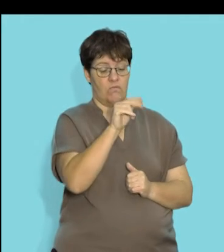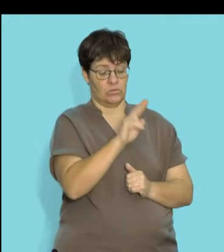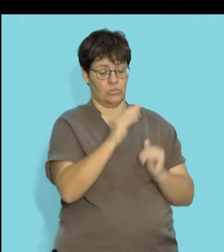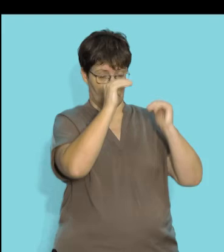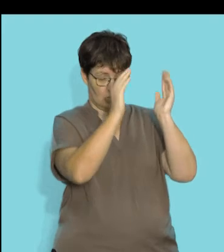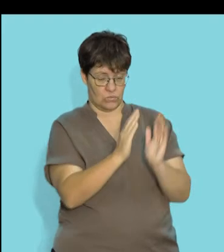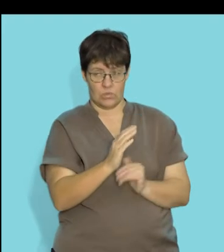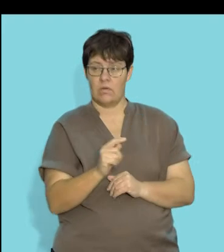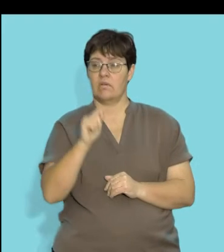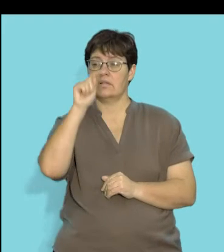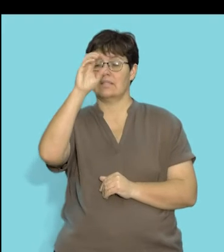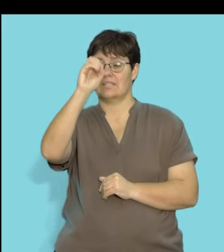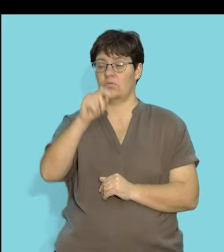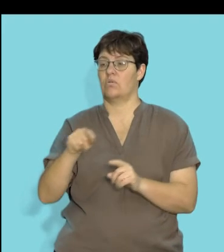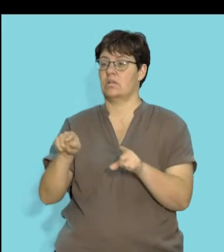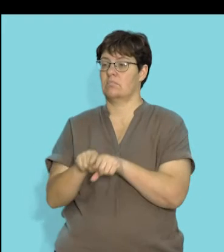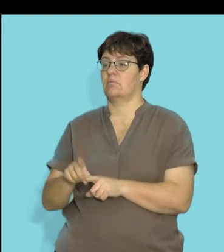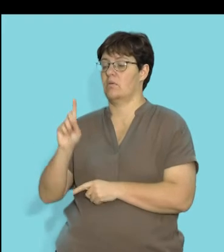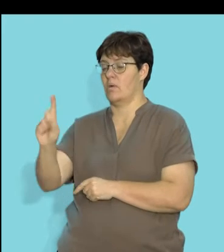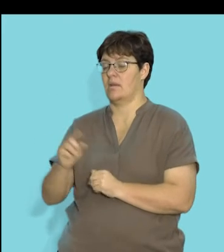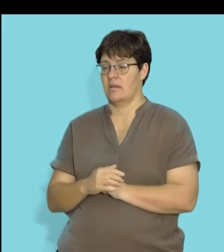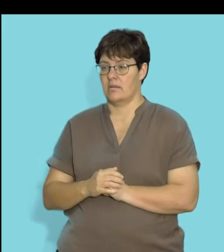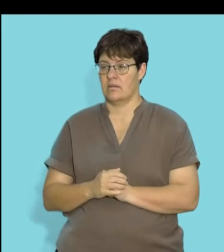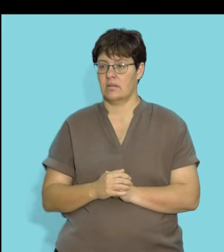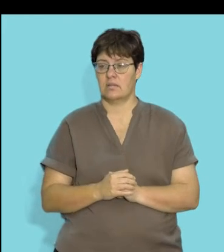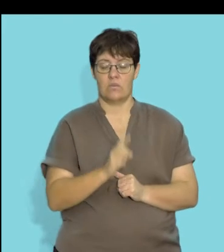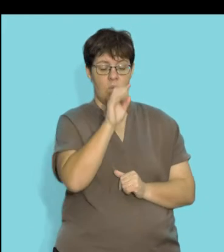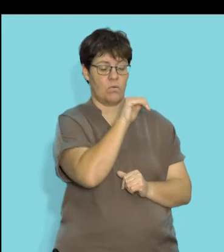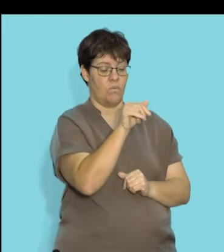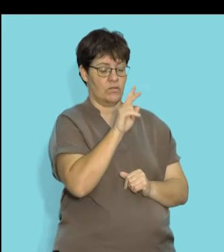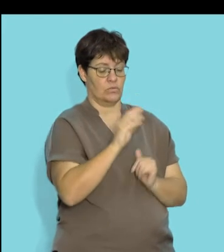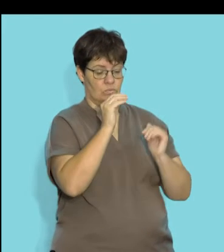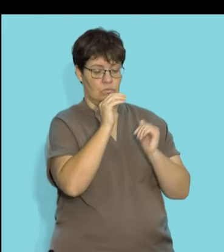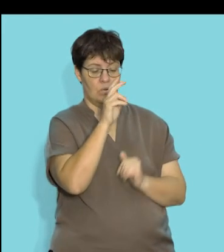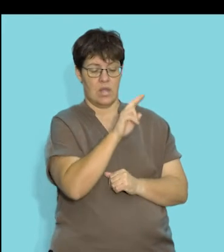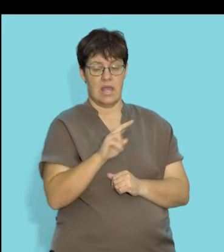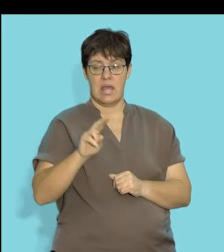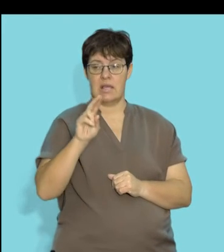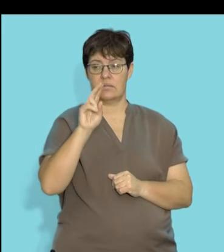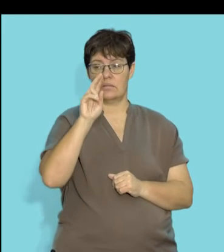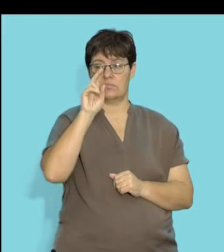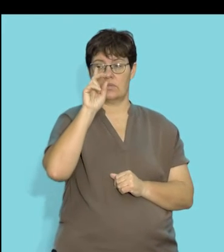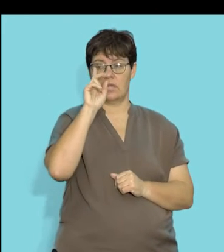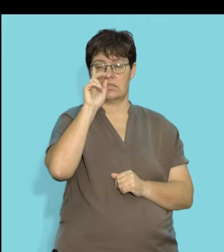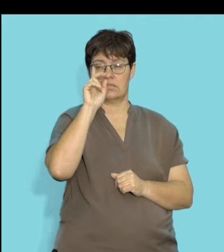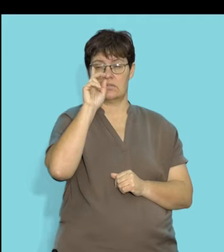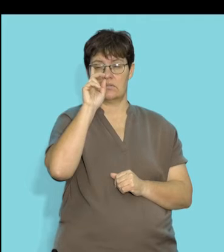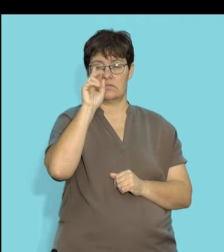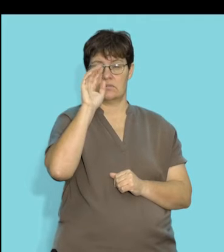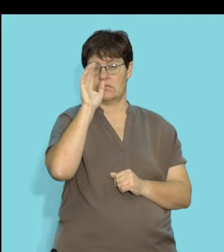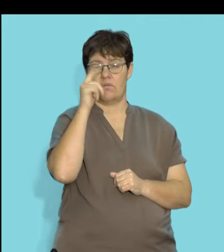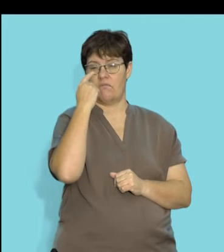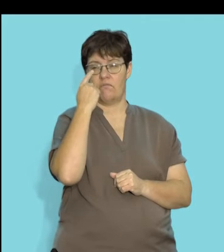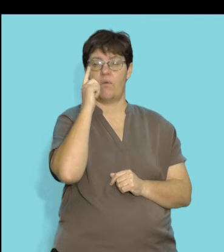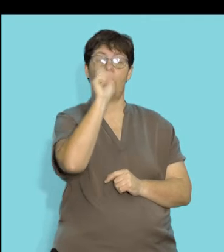1 over 2 to the exponent of 0. This will give you 1. And then 1 over 2 to the